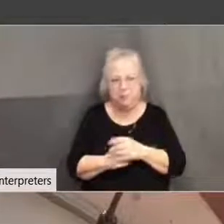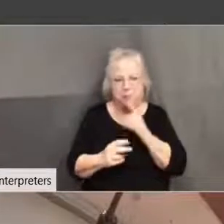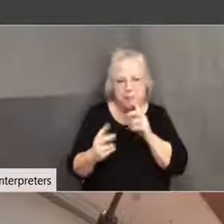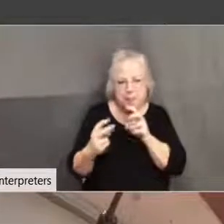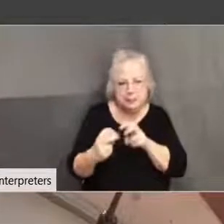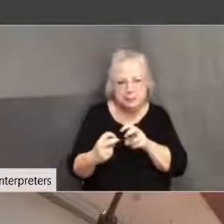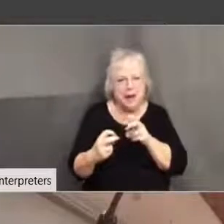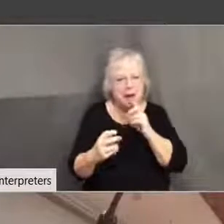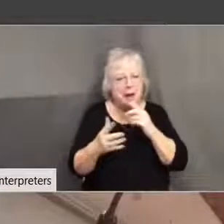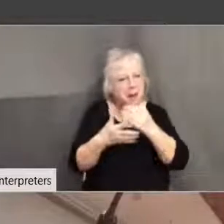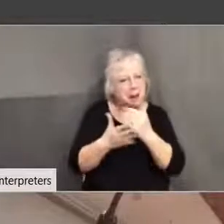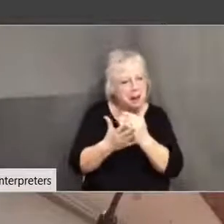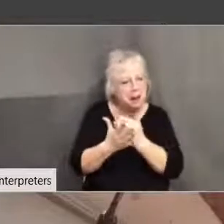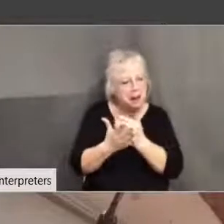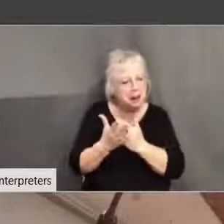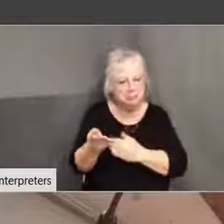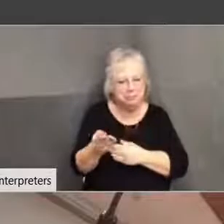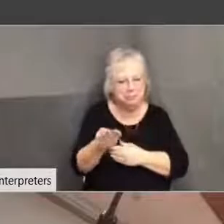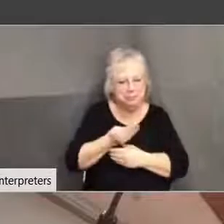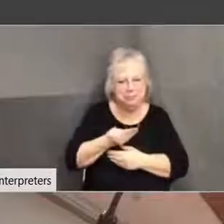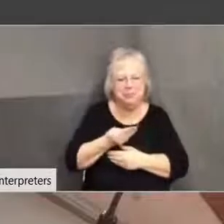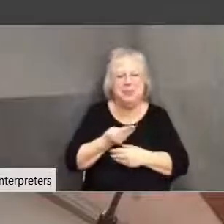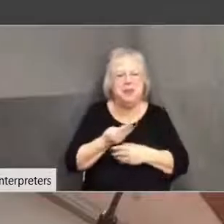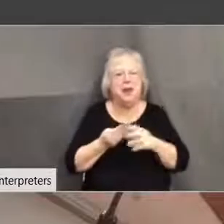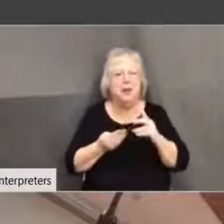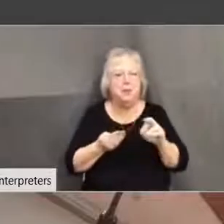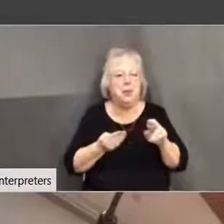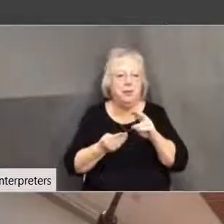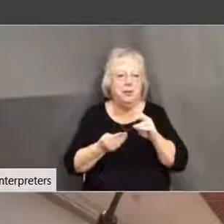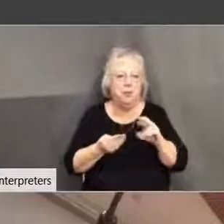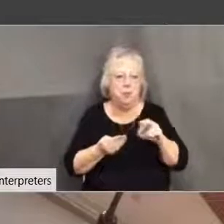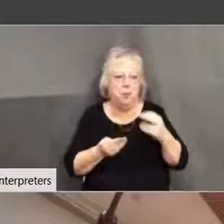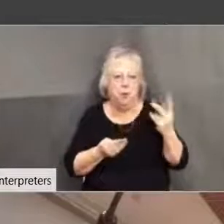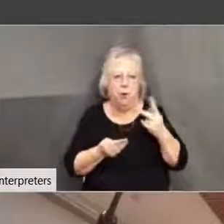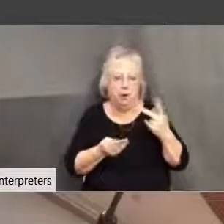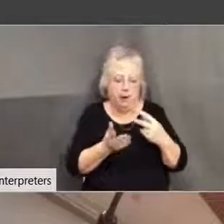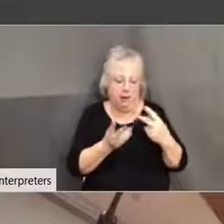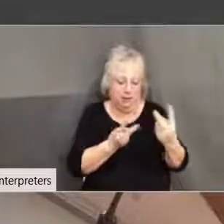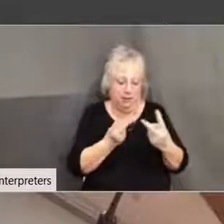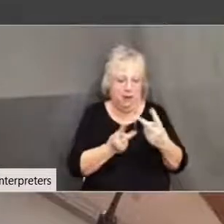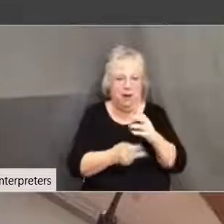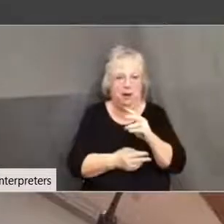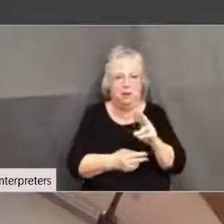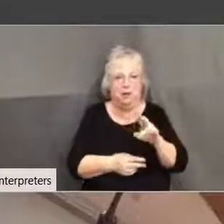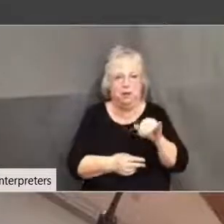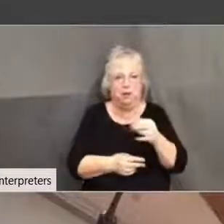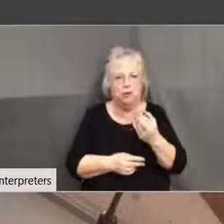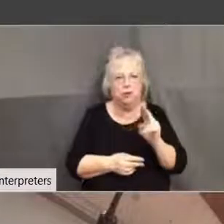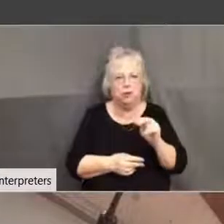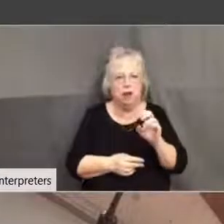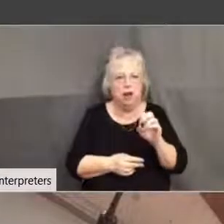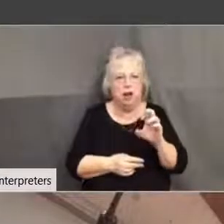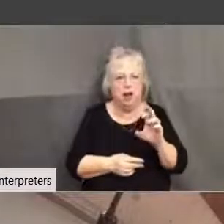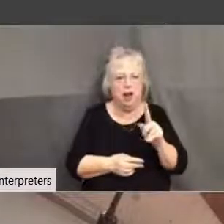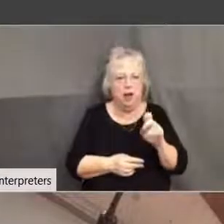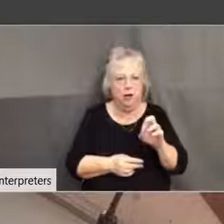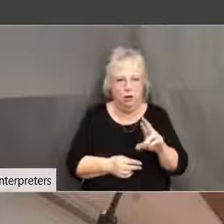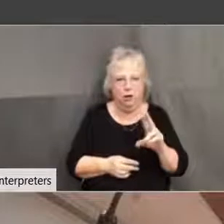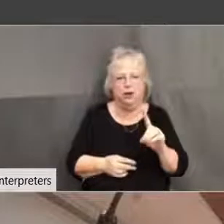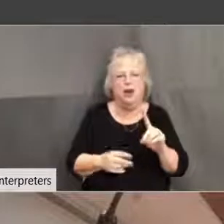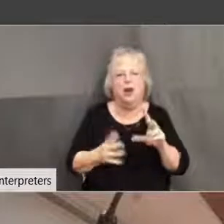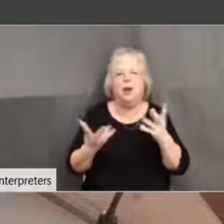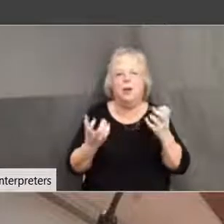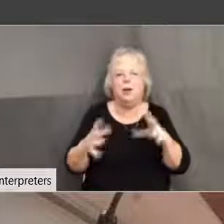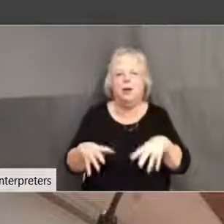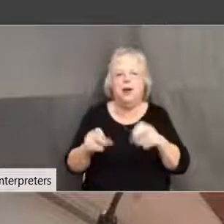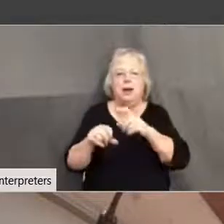list, and Mr. Moore and I visited, and Mr. John Eckert. And I just want to take time now just to recognize both John Eckert